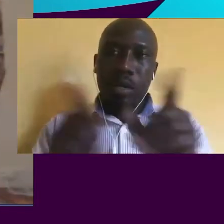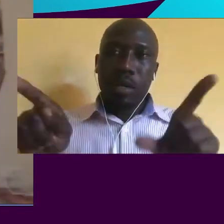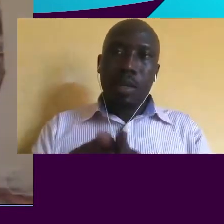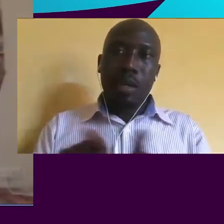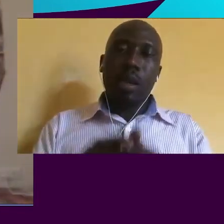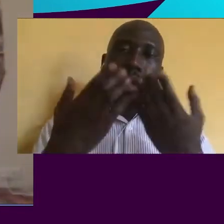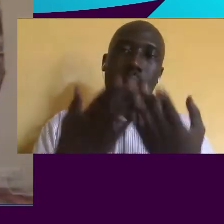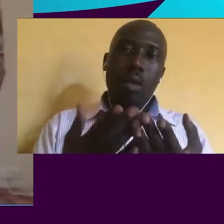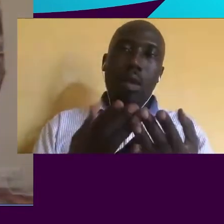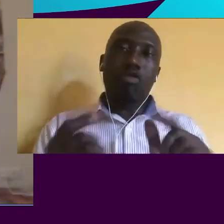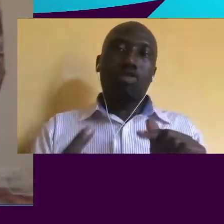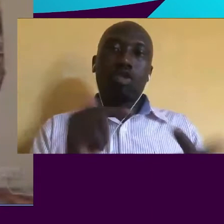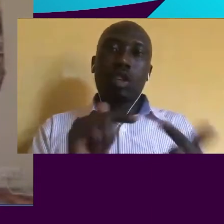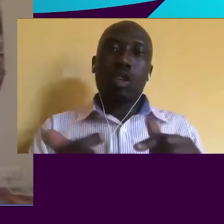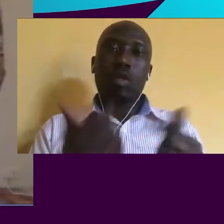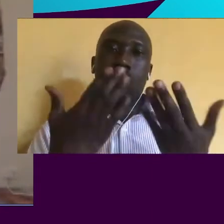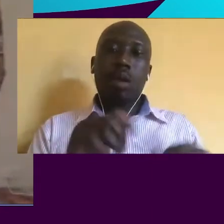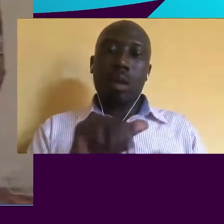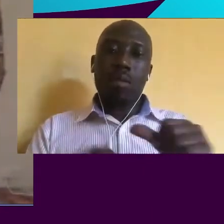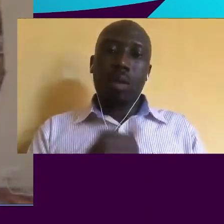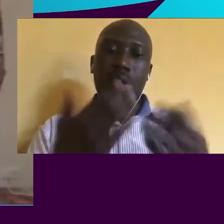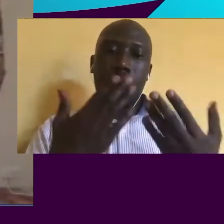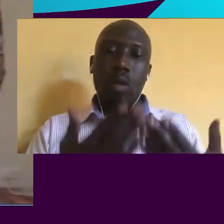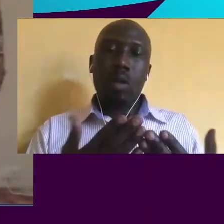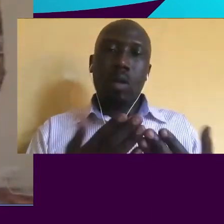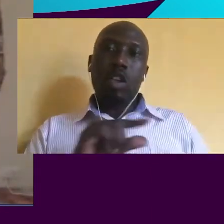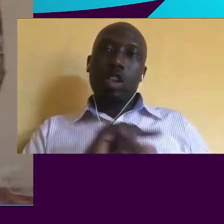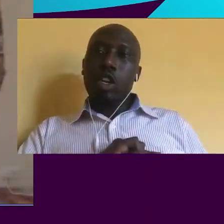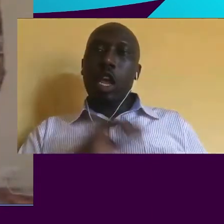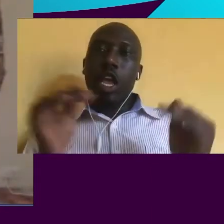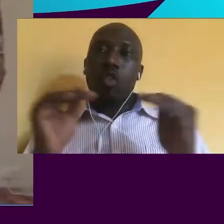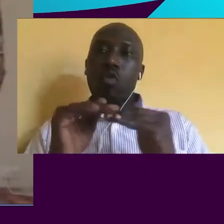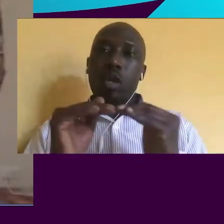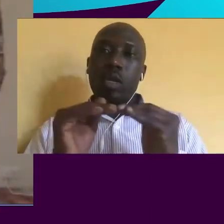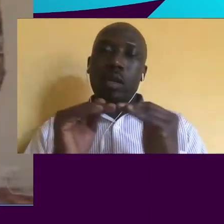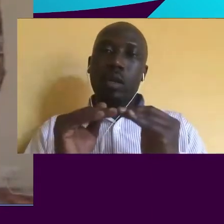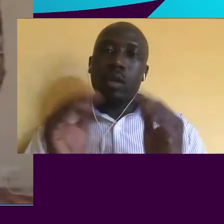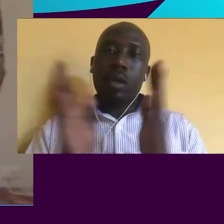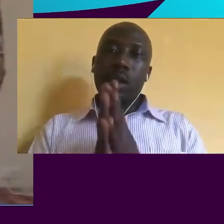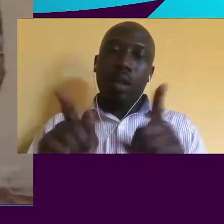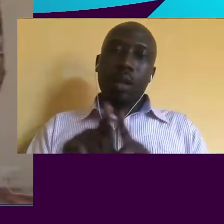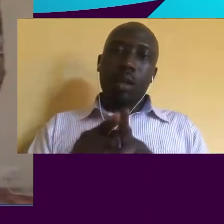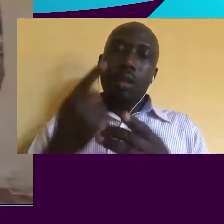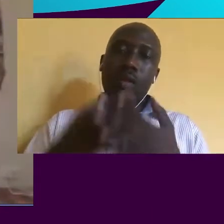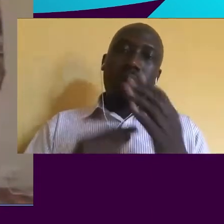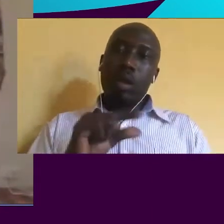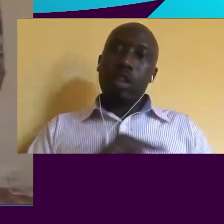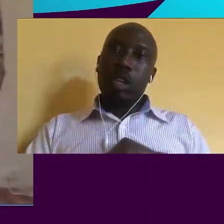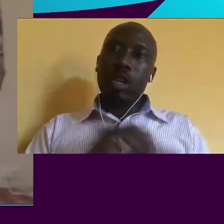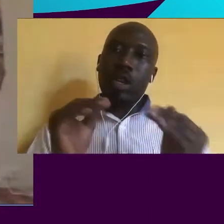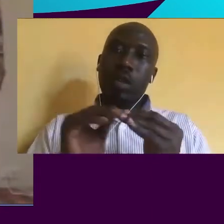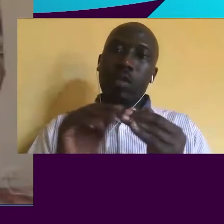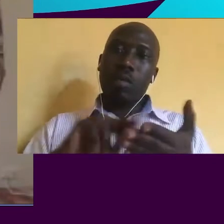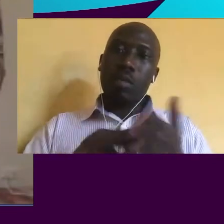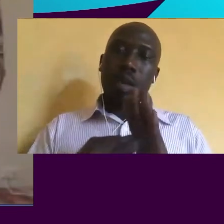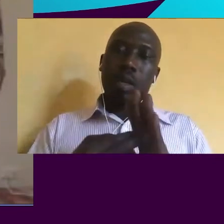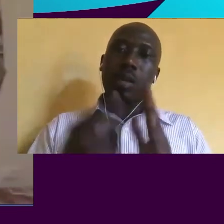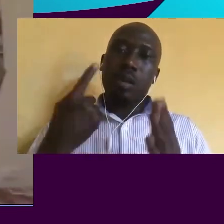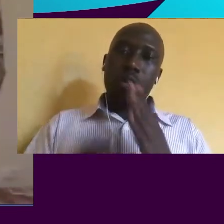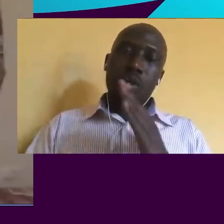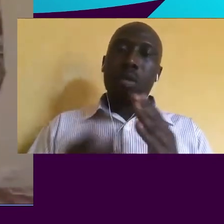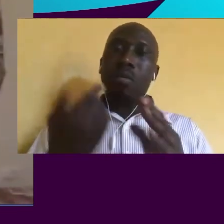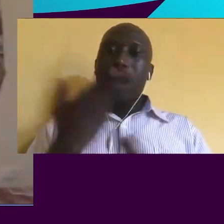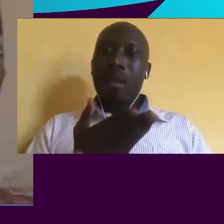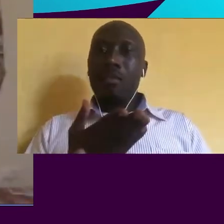discussions about gender equality and what gender equality means on the pitch, on the sidelines, and within our